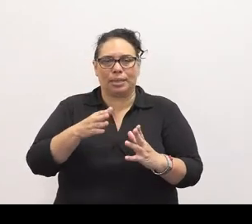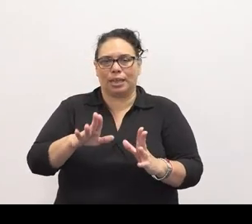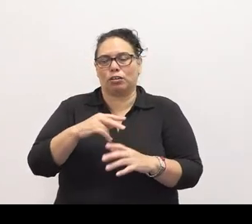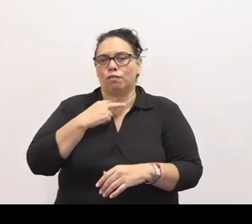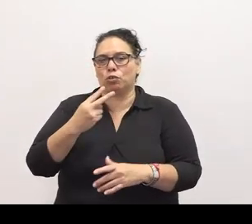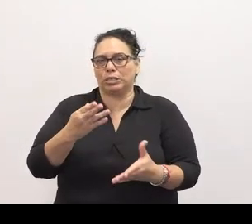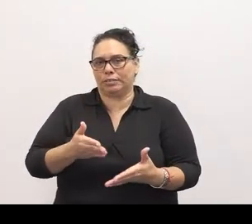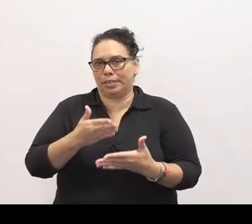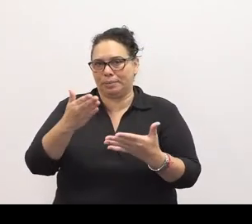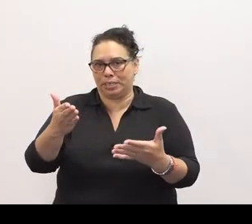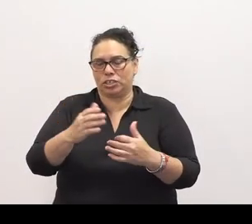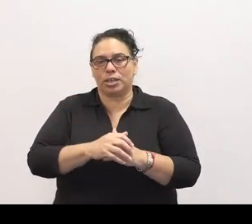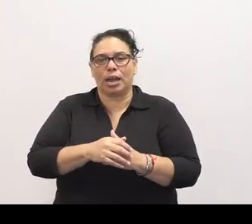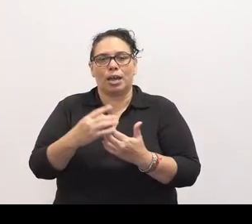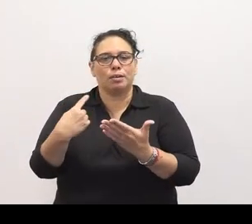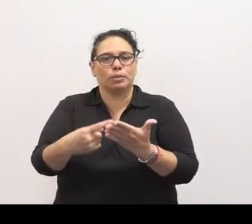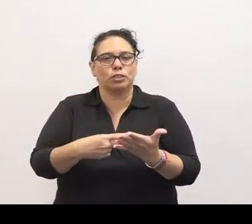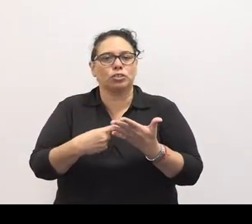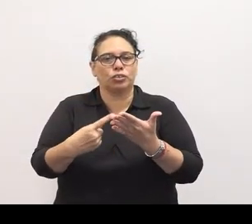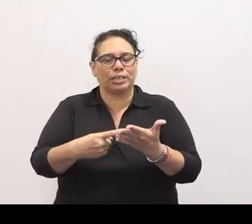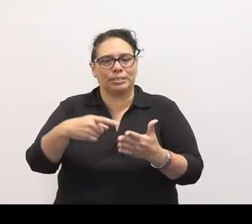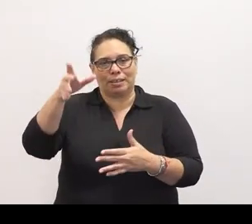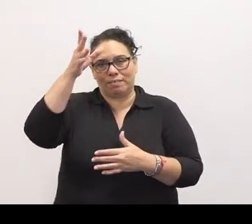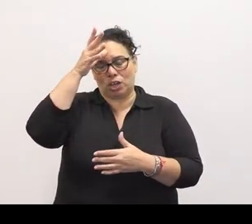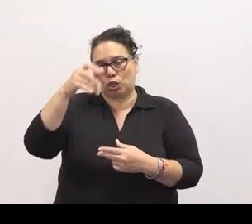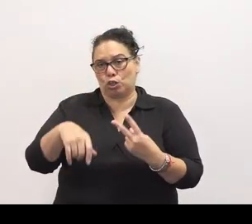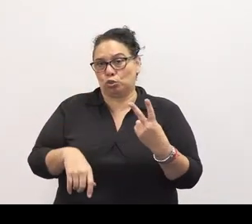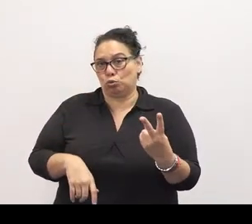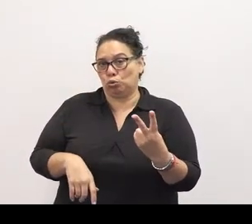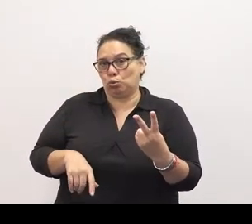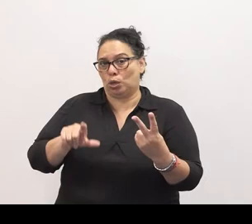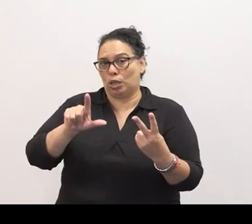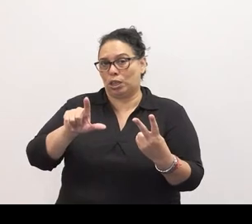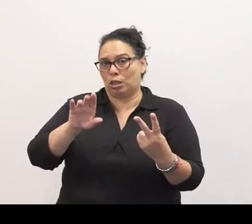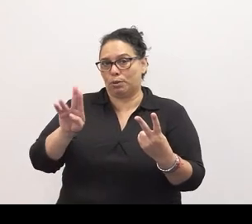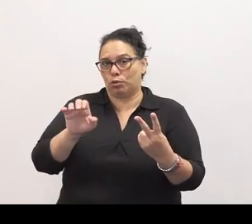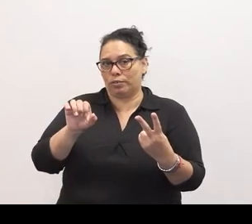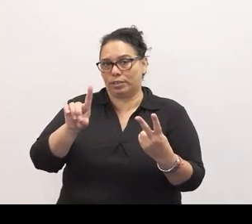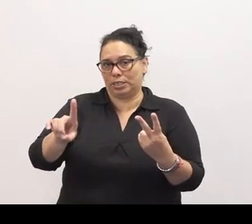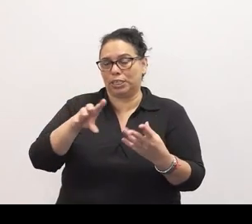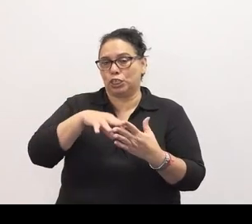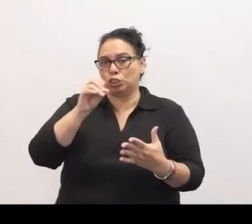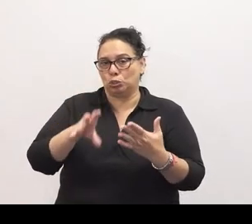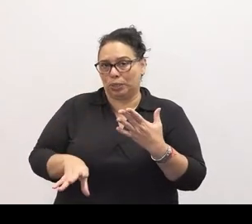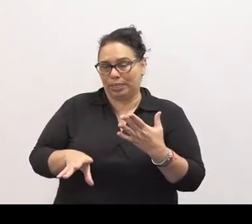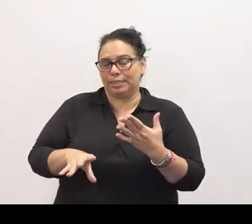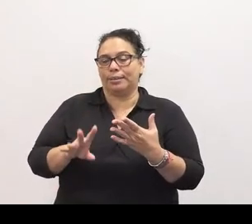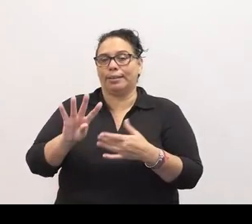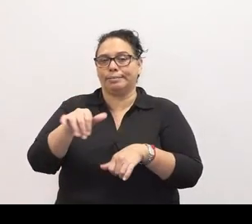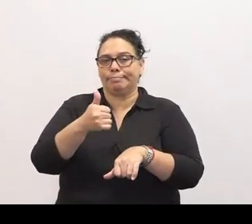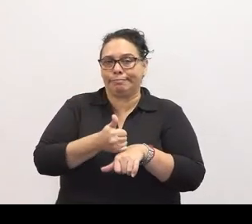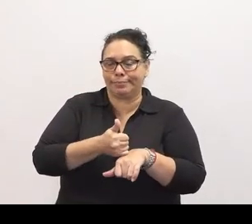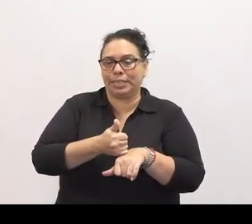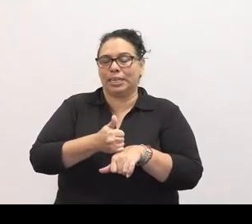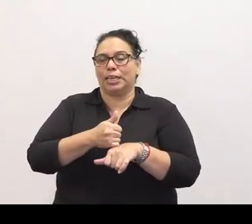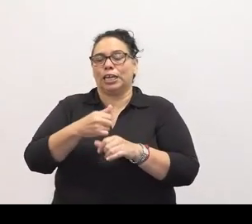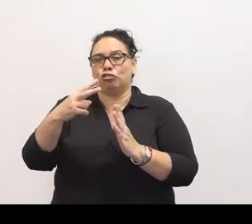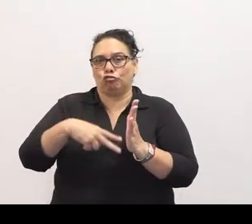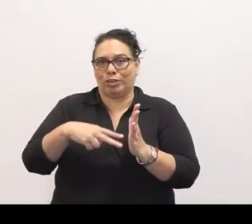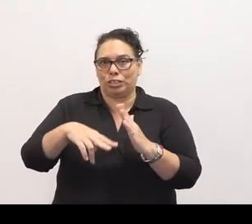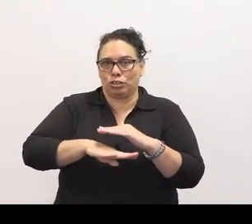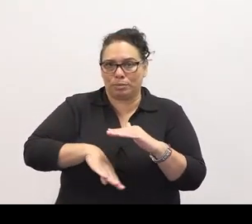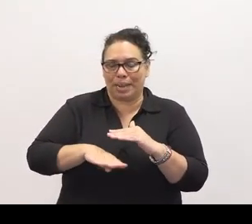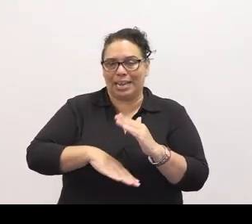our recommendations. I'm addressing you as the father of two Long Beach Unified students to advocate for implementing research-based literacy